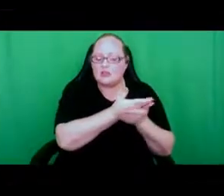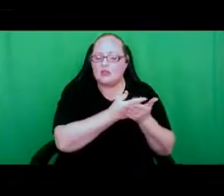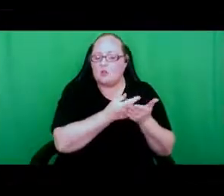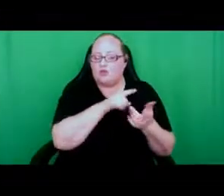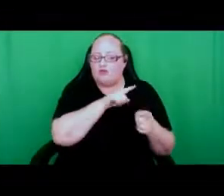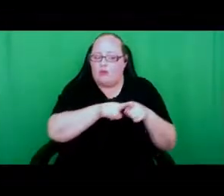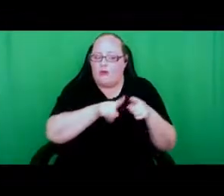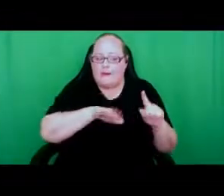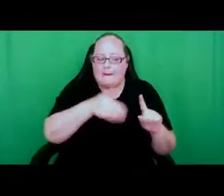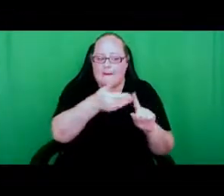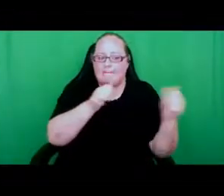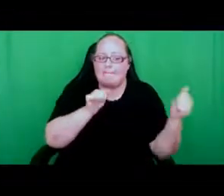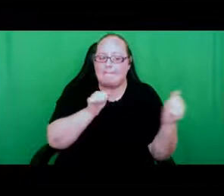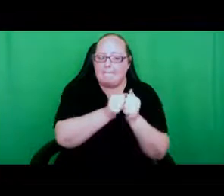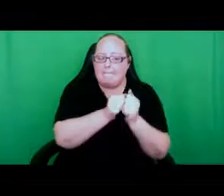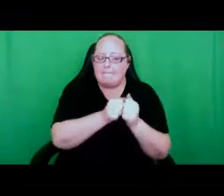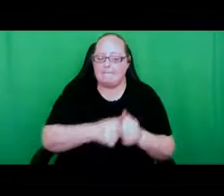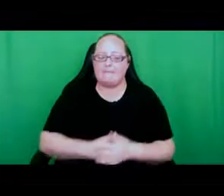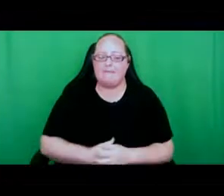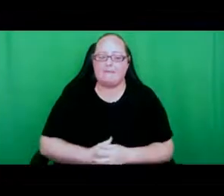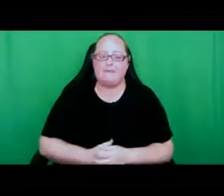Thank you, Gareth.